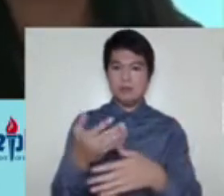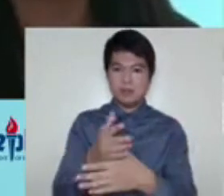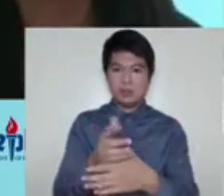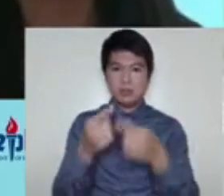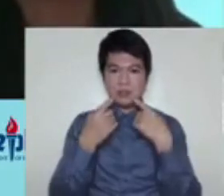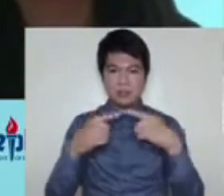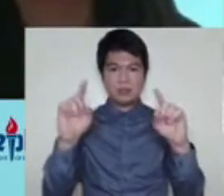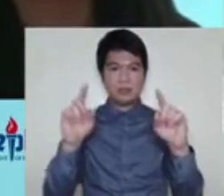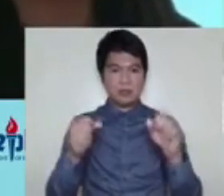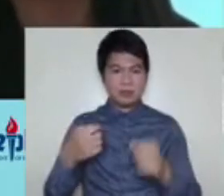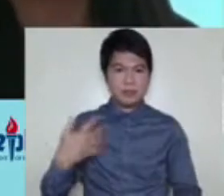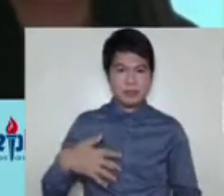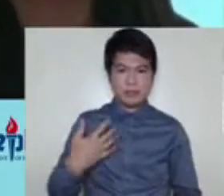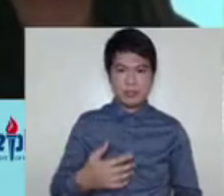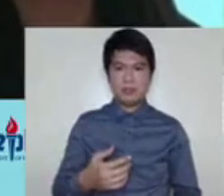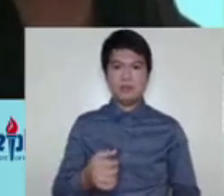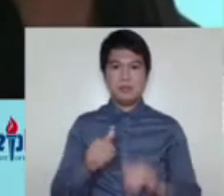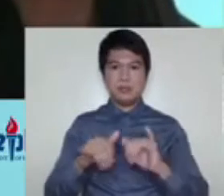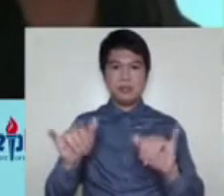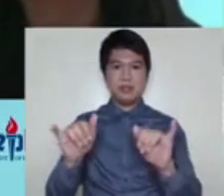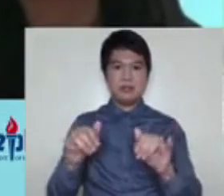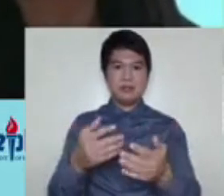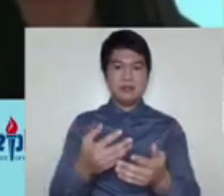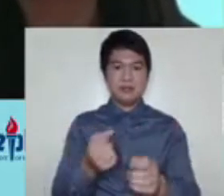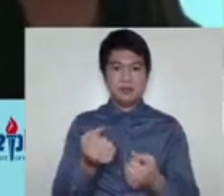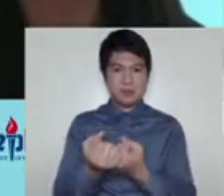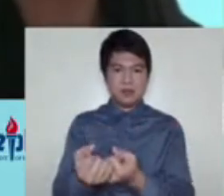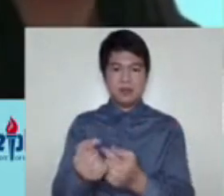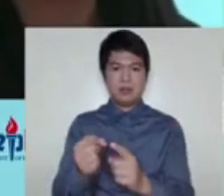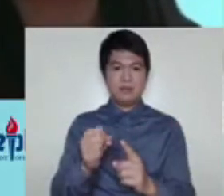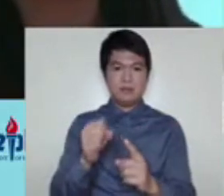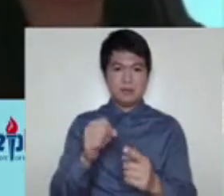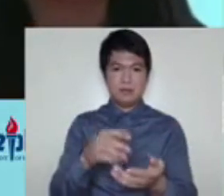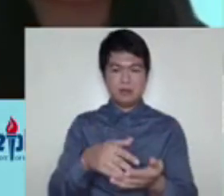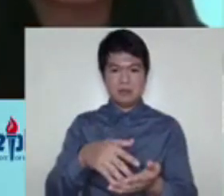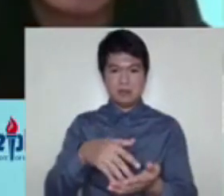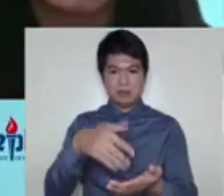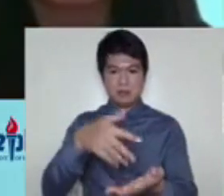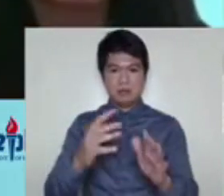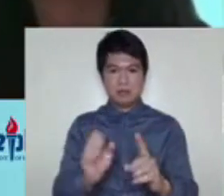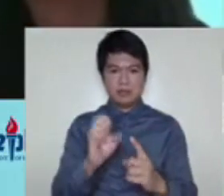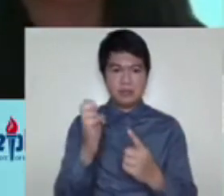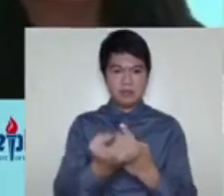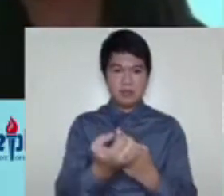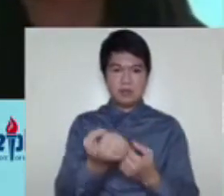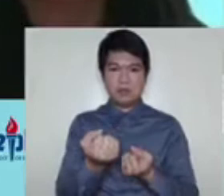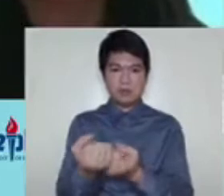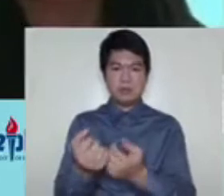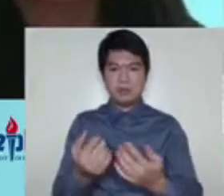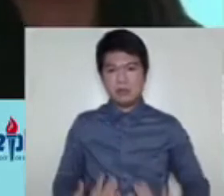learning environments that nurture and inspire learners to participate, cooperate, and collaborate in continued learning. So